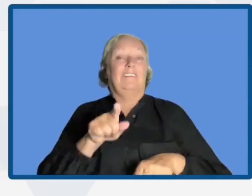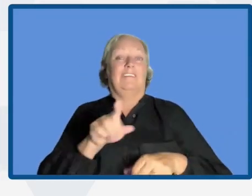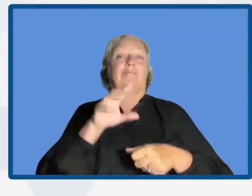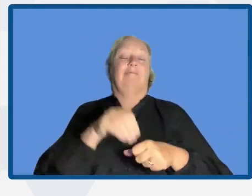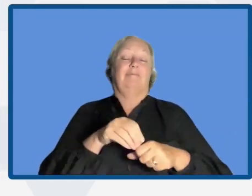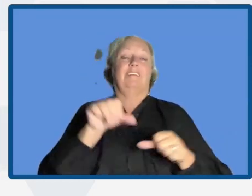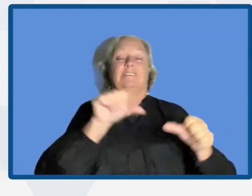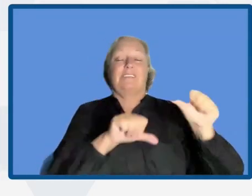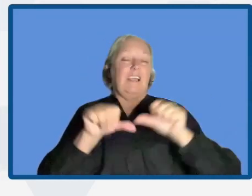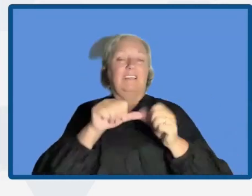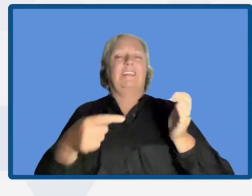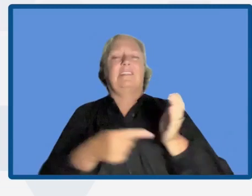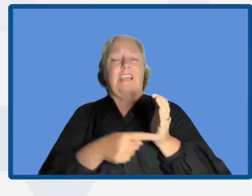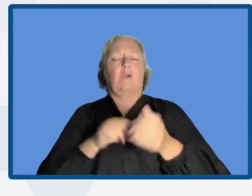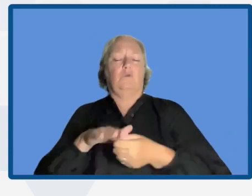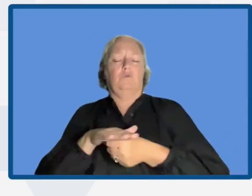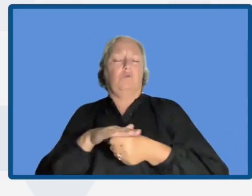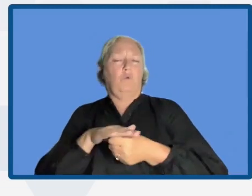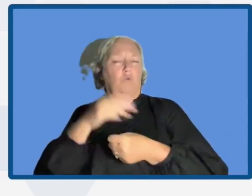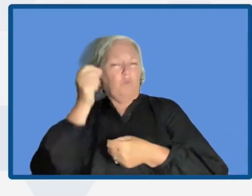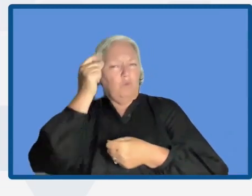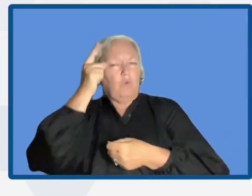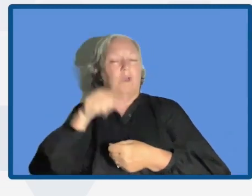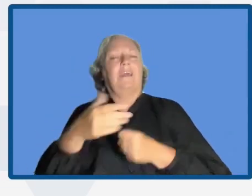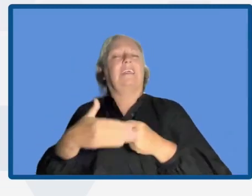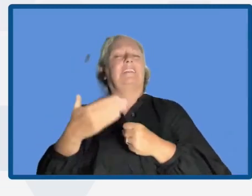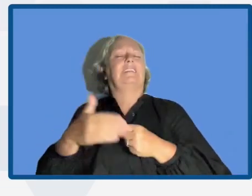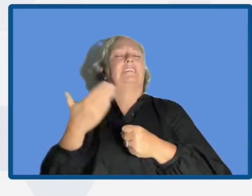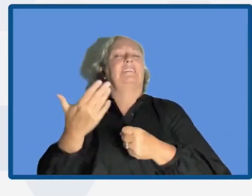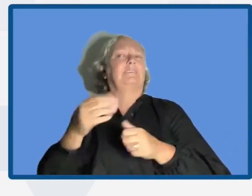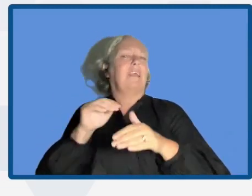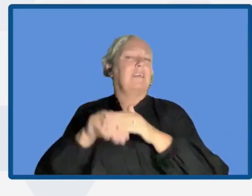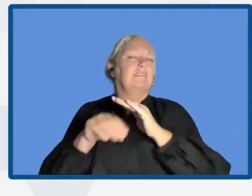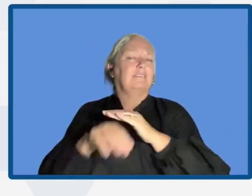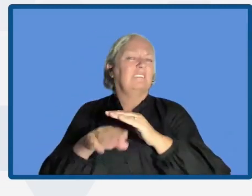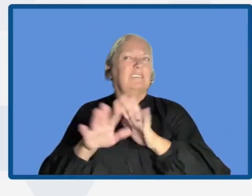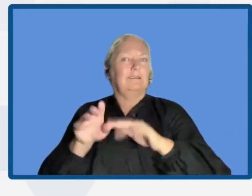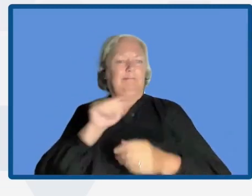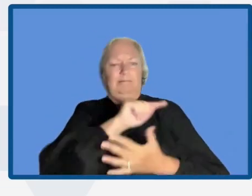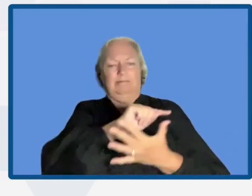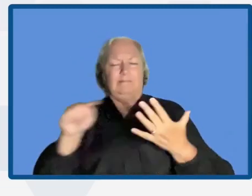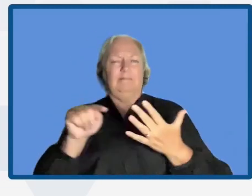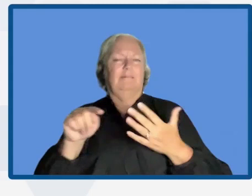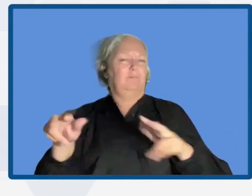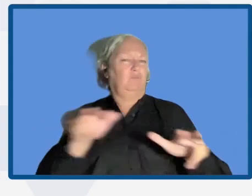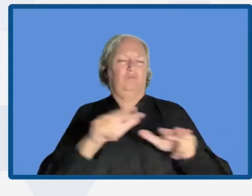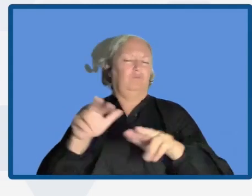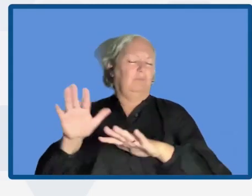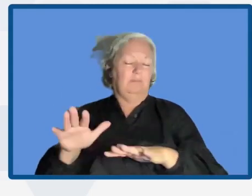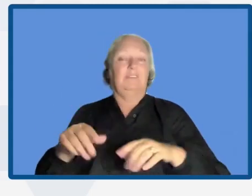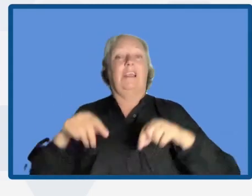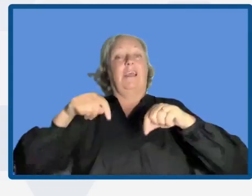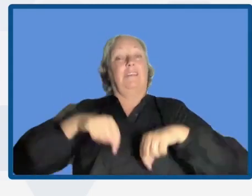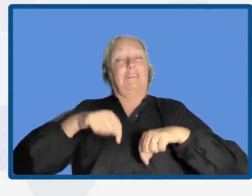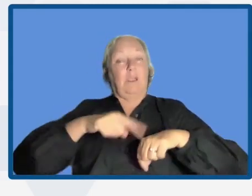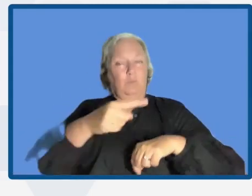local knowledge and easy access mechanisms, as we have already seen today in